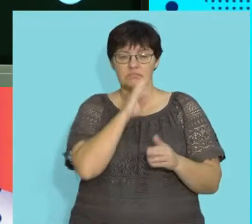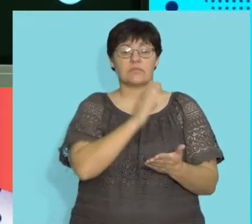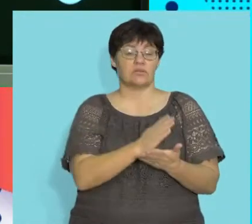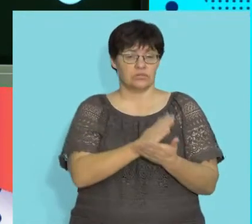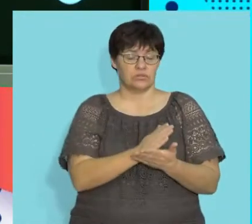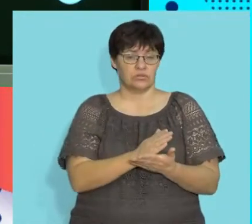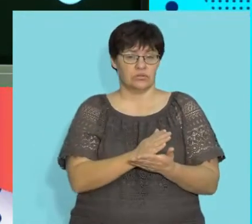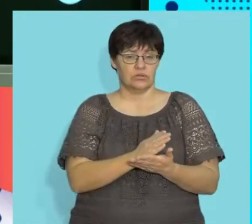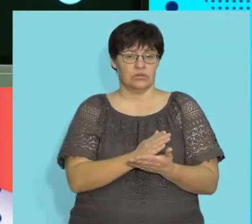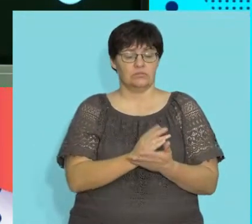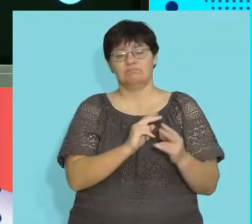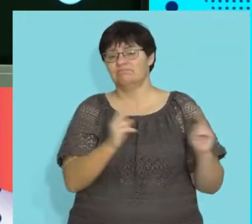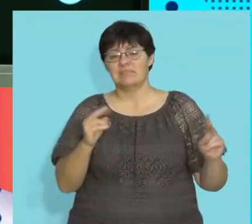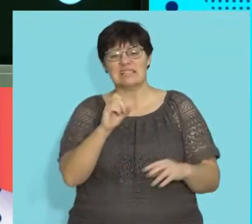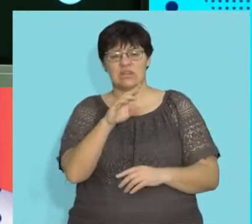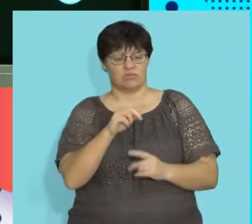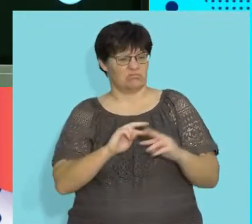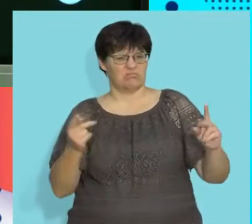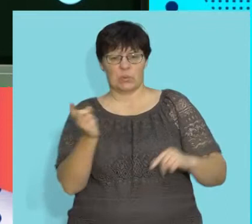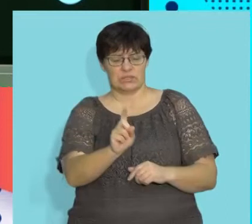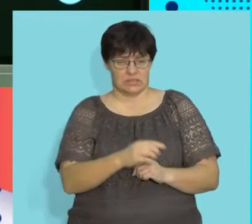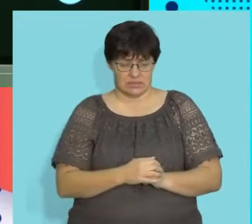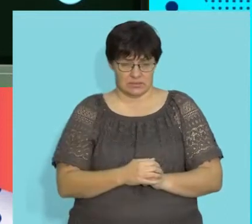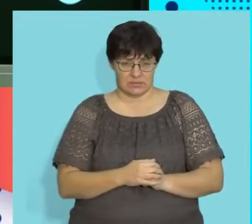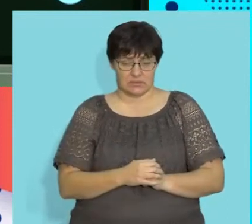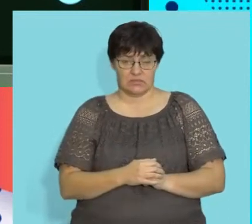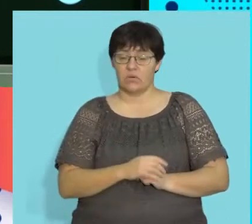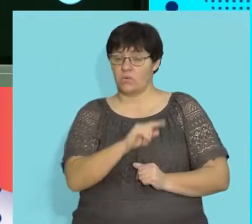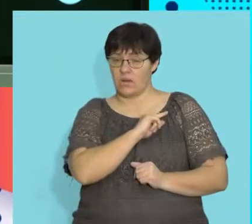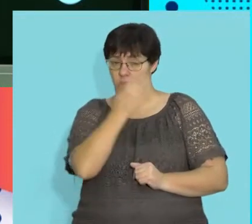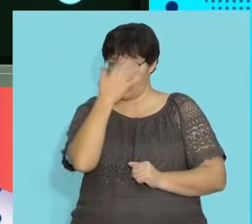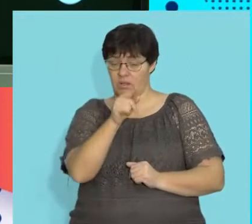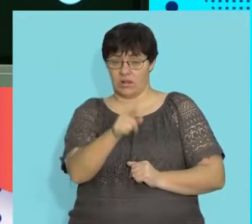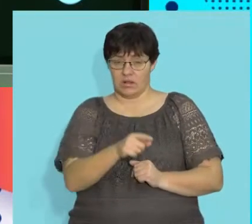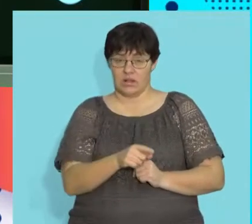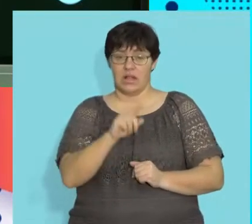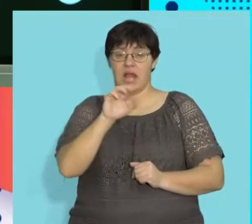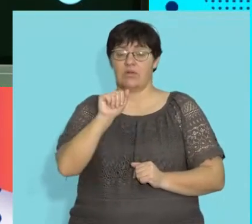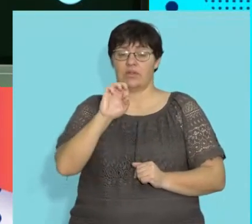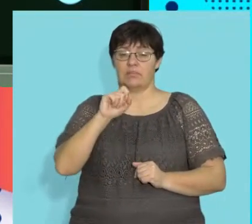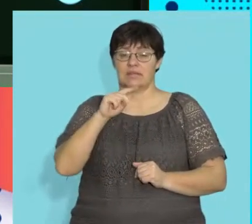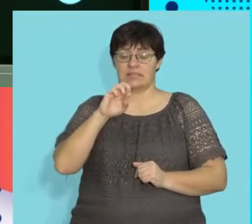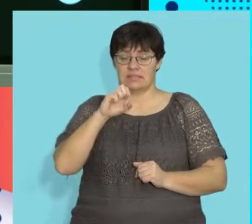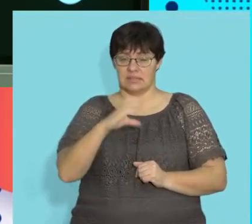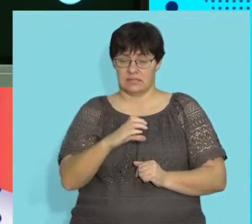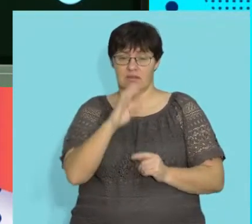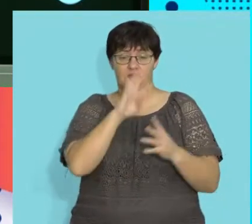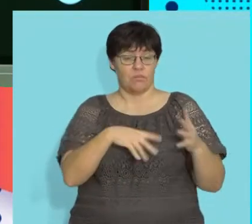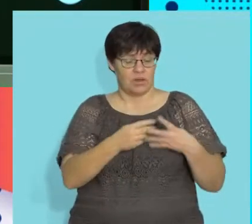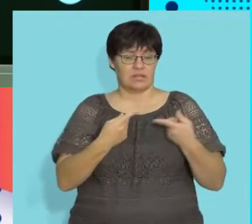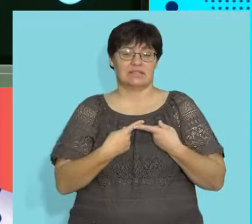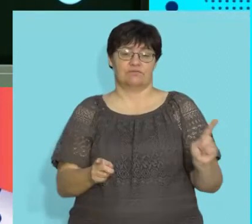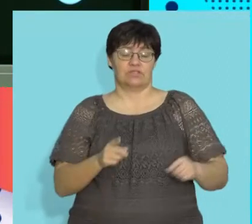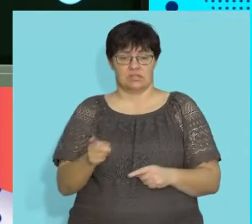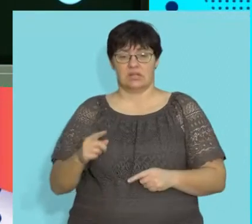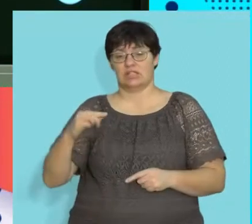know what type of series it is. Because, as we know, the arithmetic series formula is different to